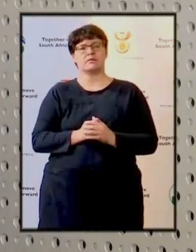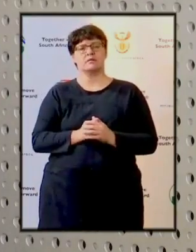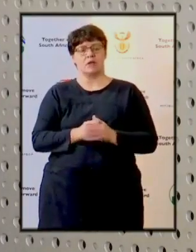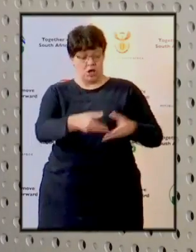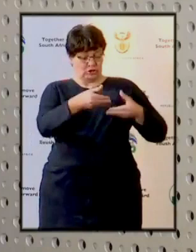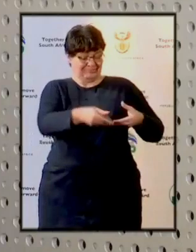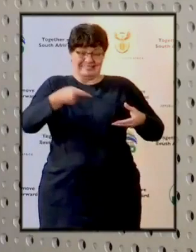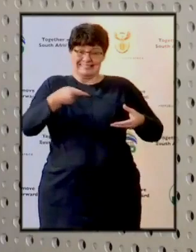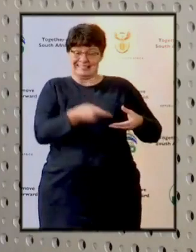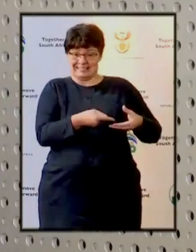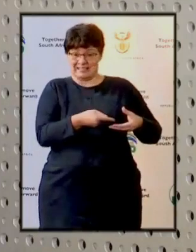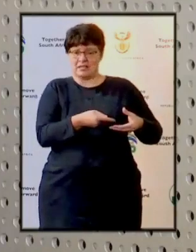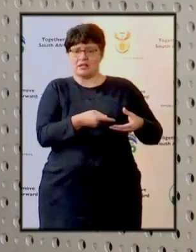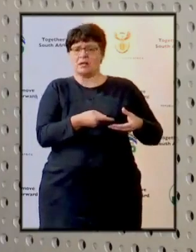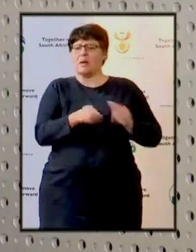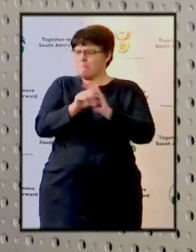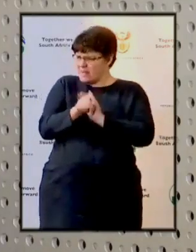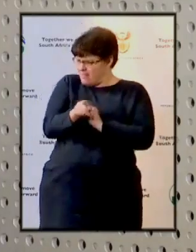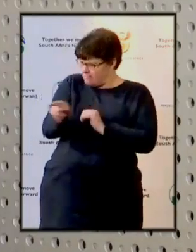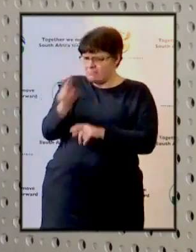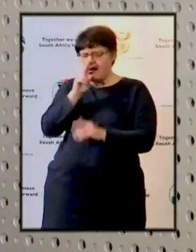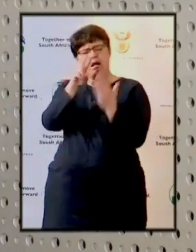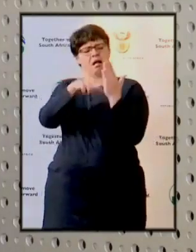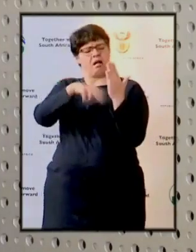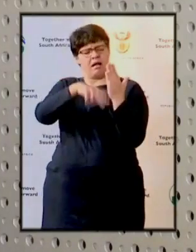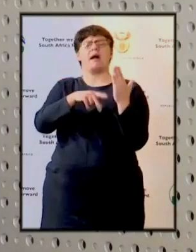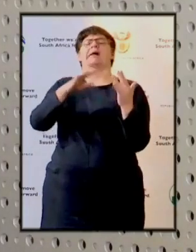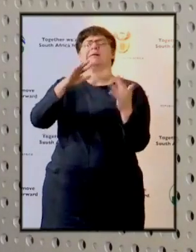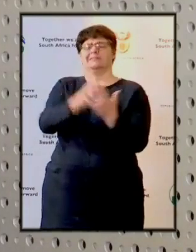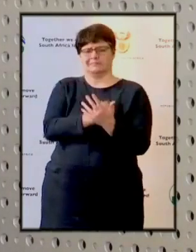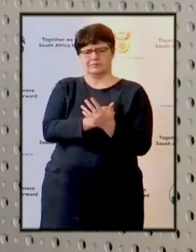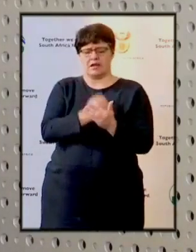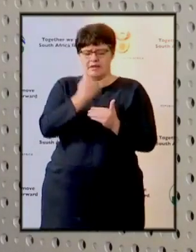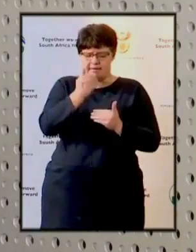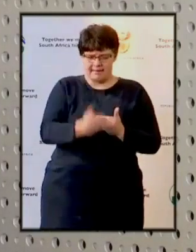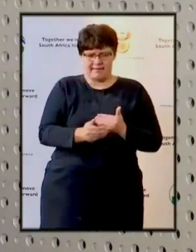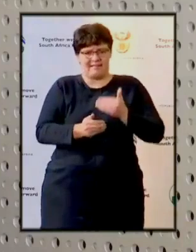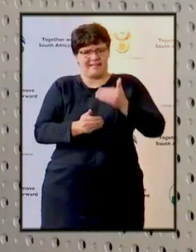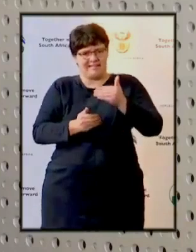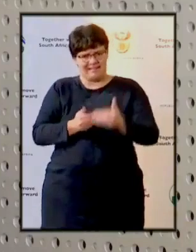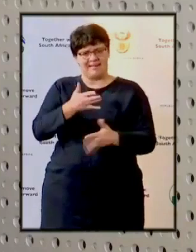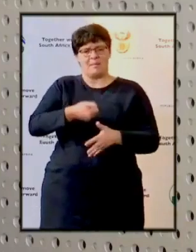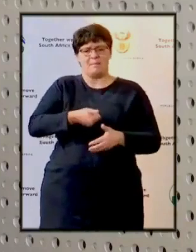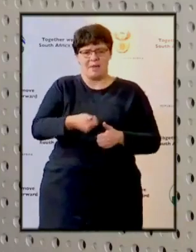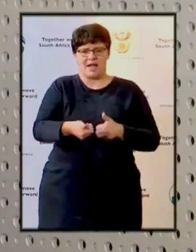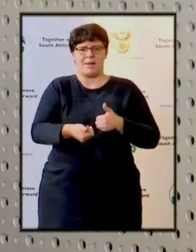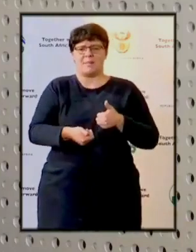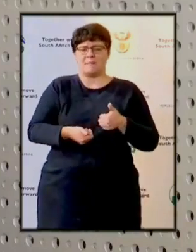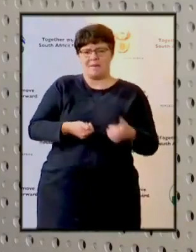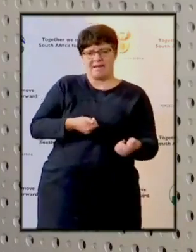document, members of the media will see that it is a phased return, that in level